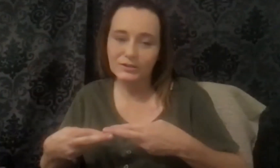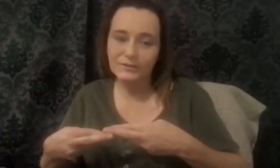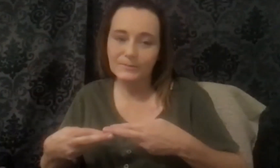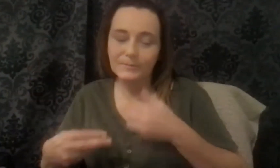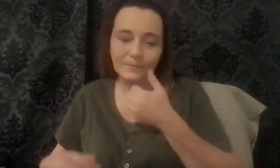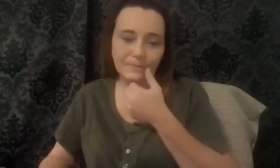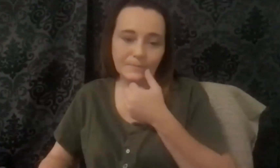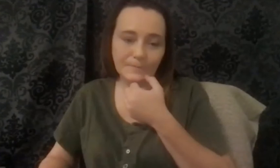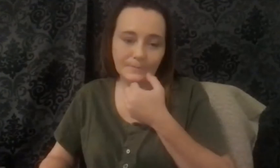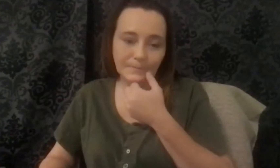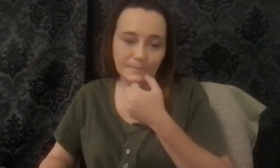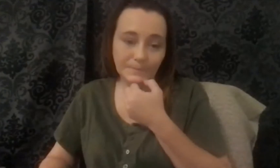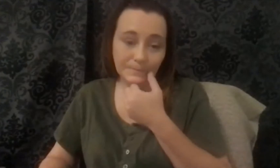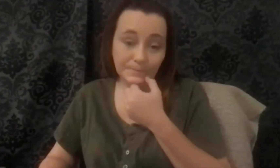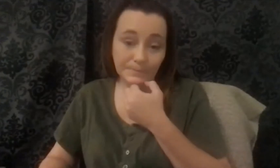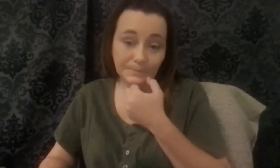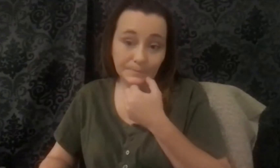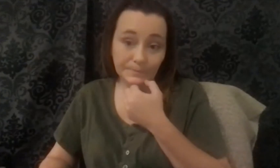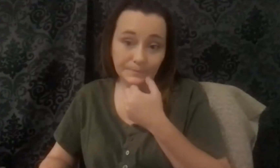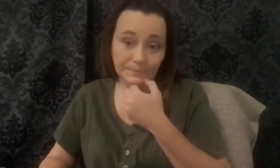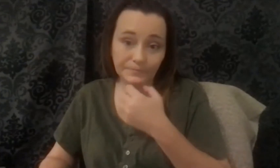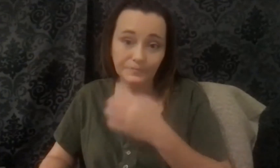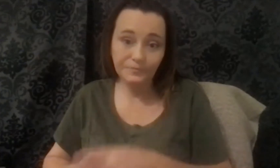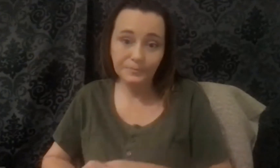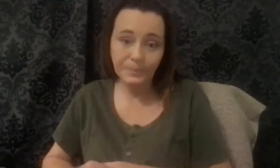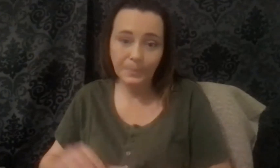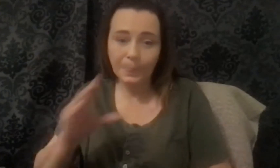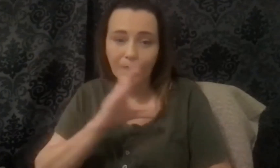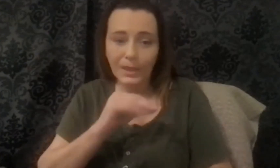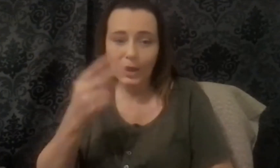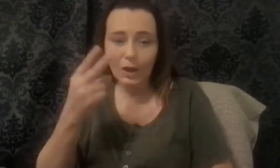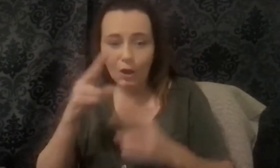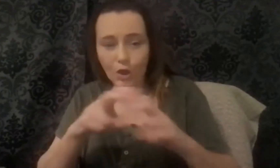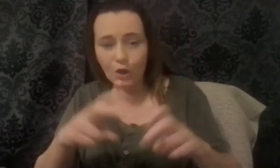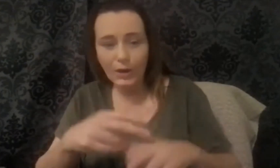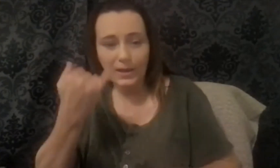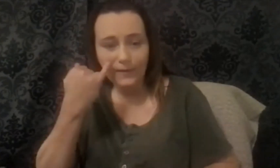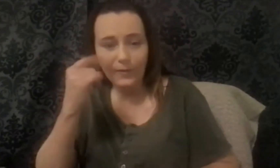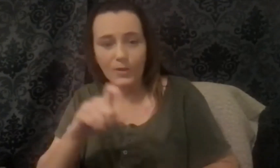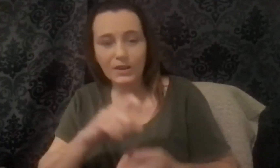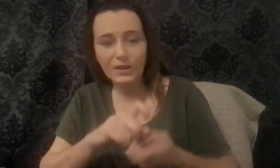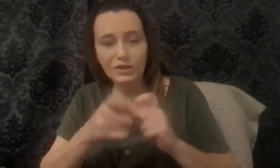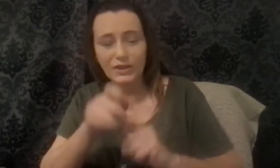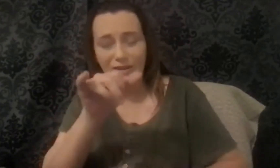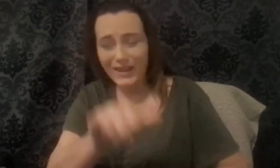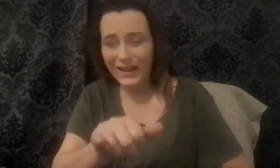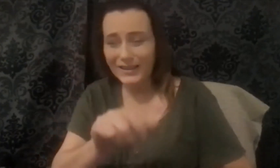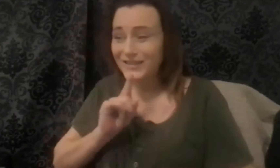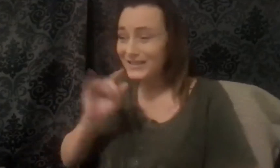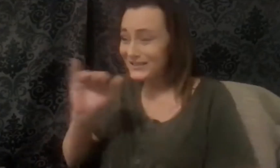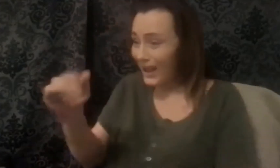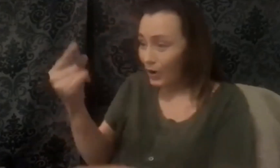today, and look at whether or not we need to change that. Is that correct?